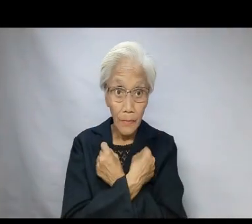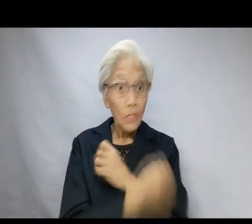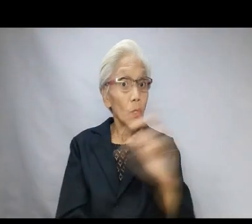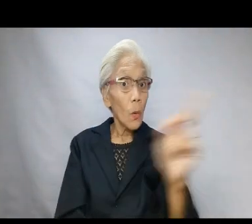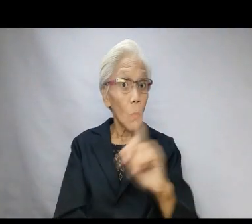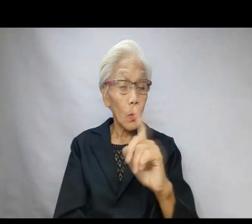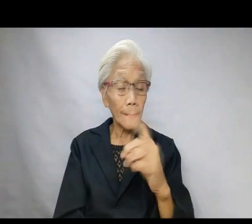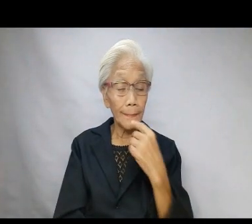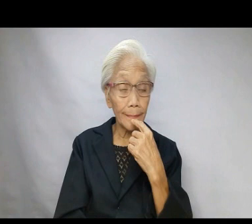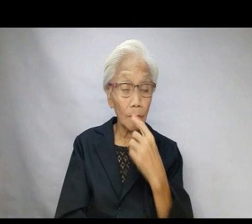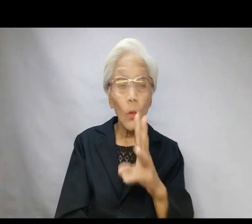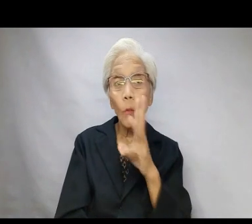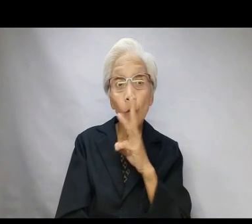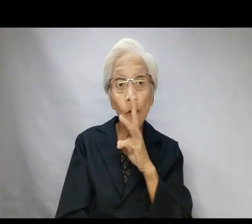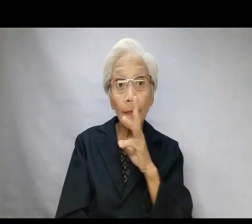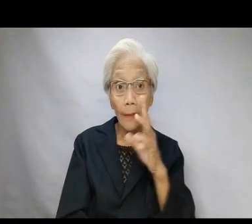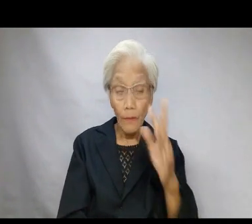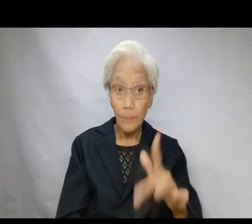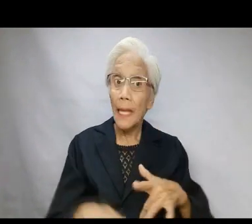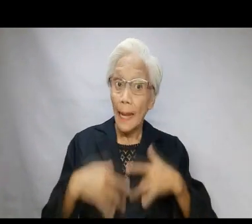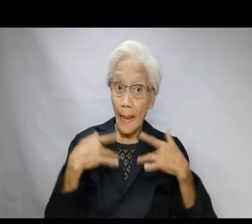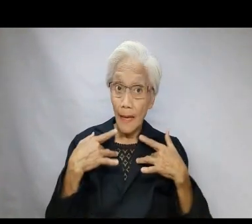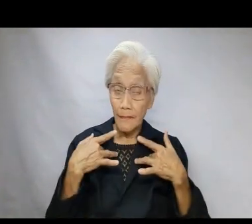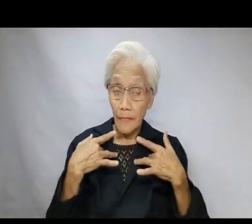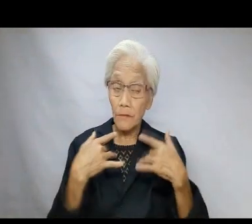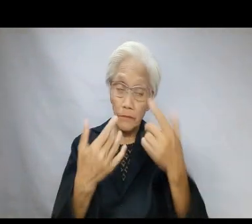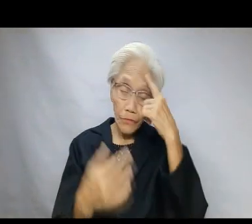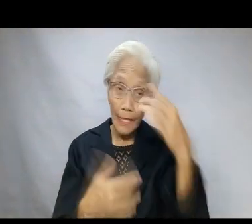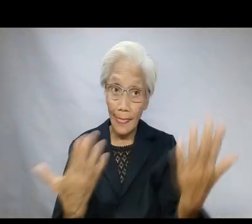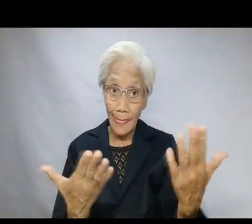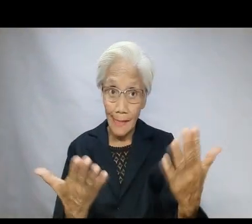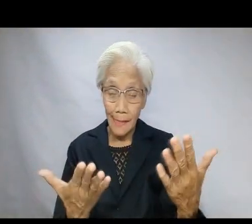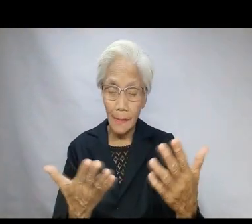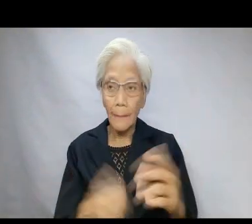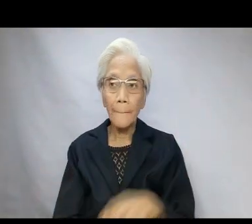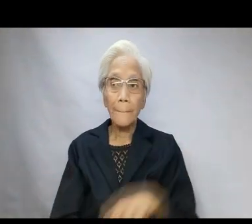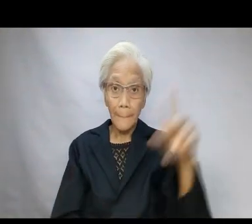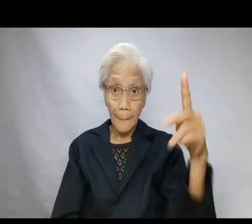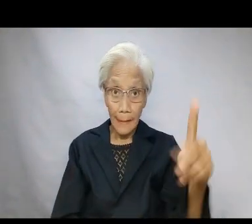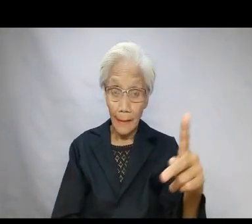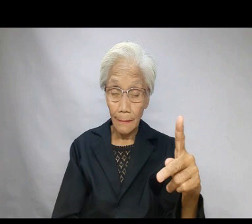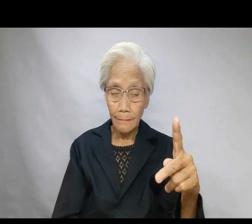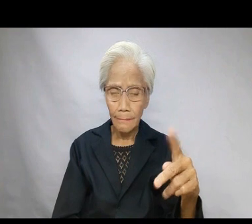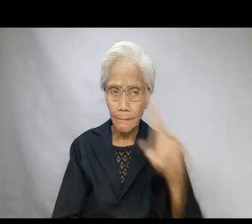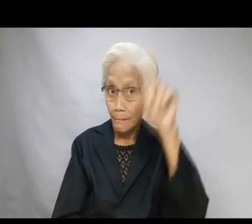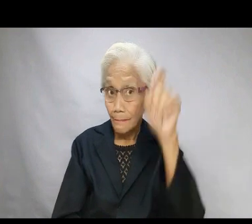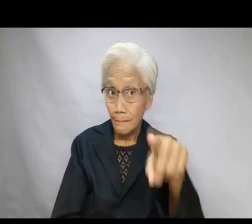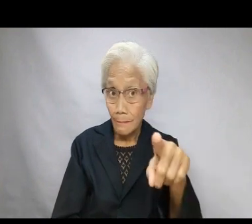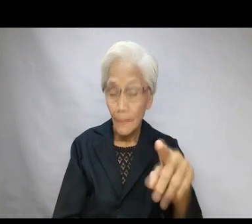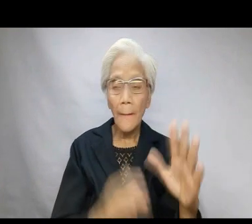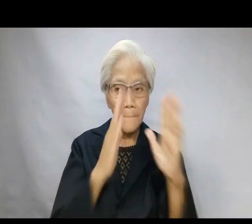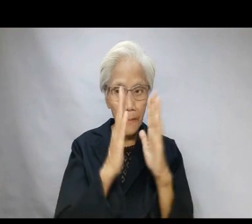love. So, what is Jesus' water of life prescription number 3 for this polydipsic